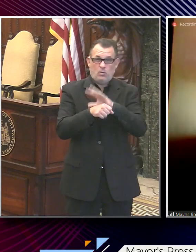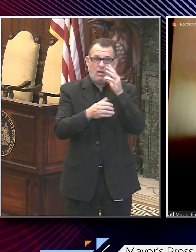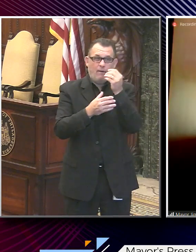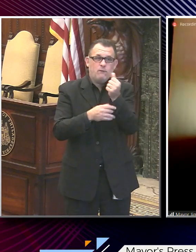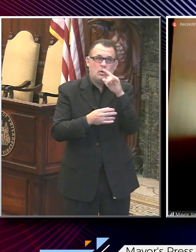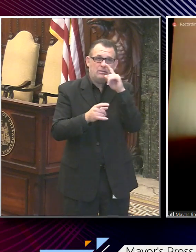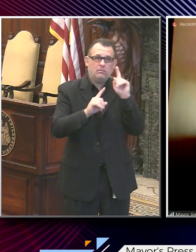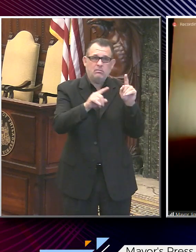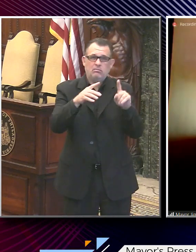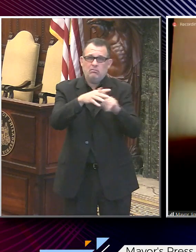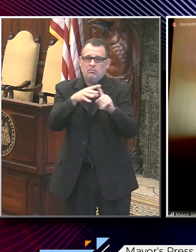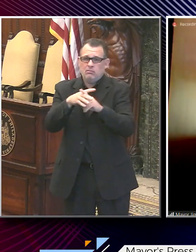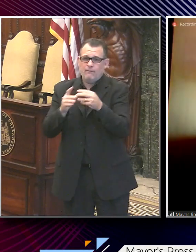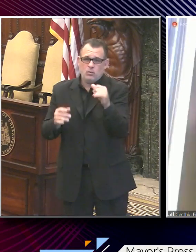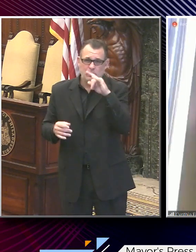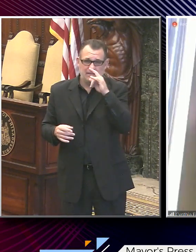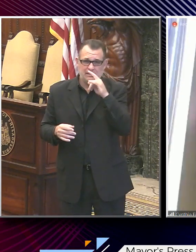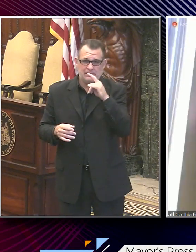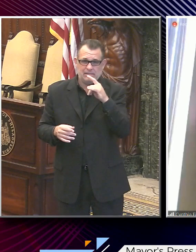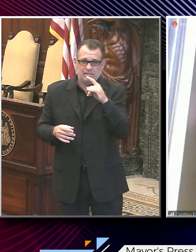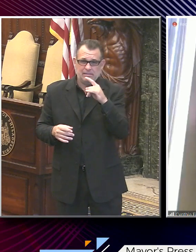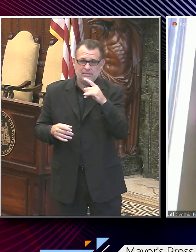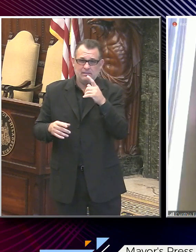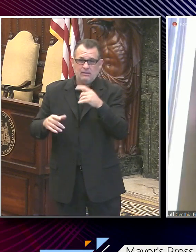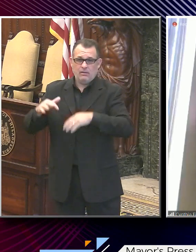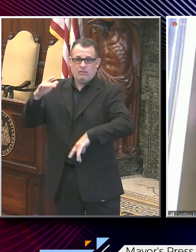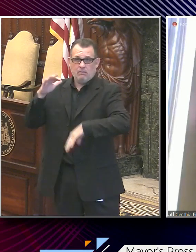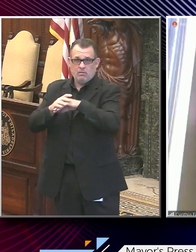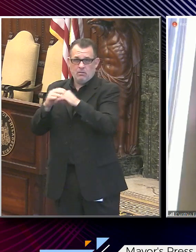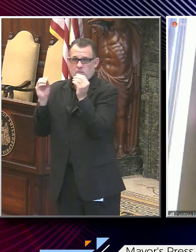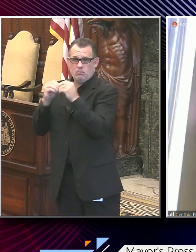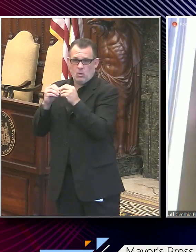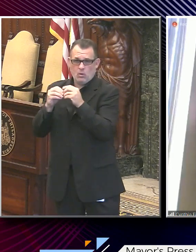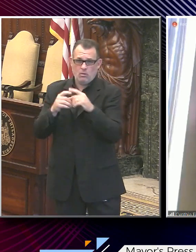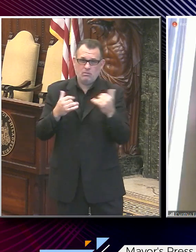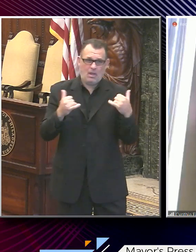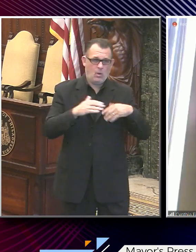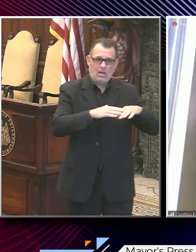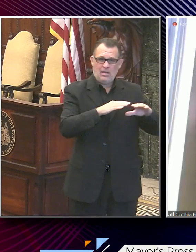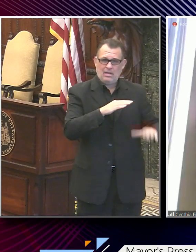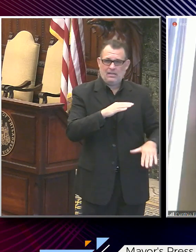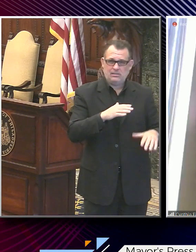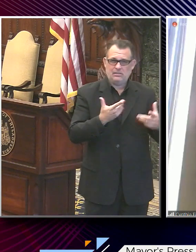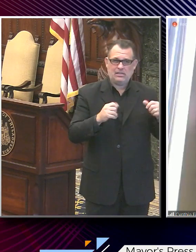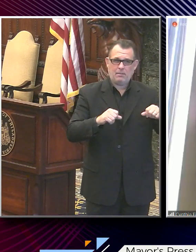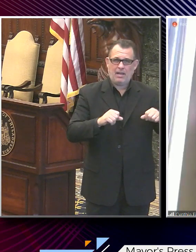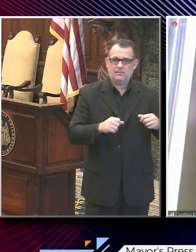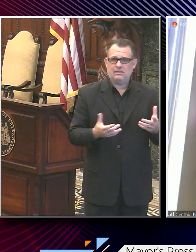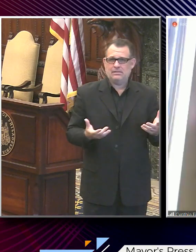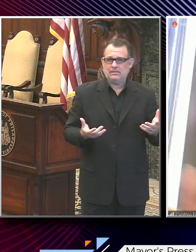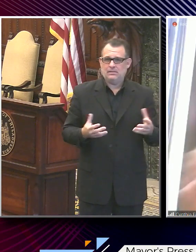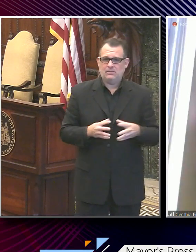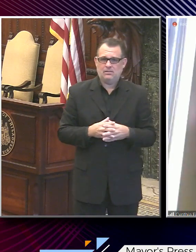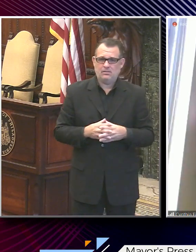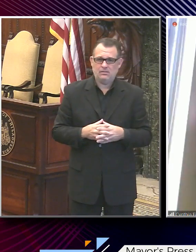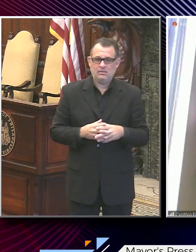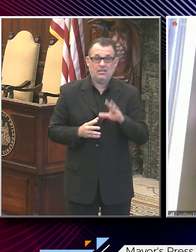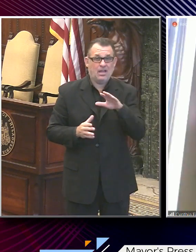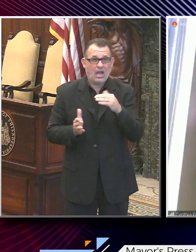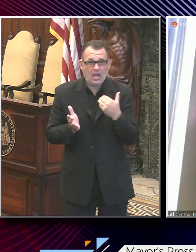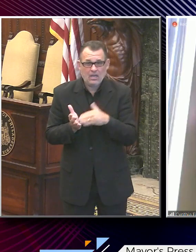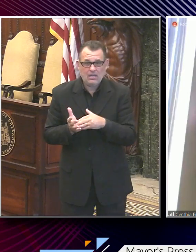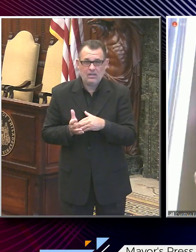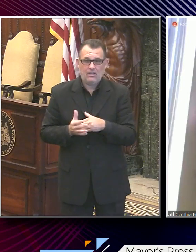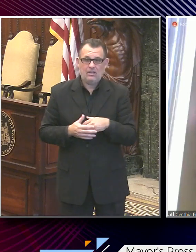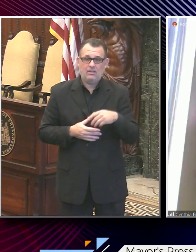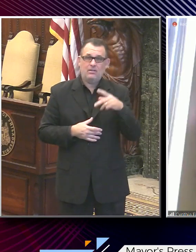the actual capacity need is going to be. And that's part of the reason we're in a position to continue to roll out in phases. So